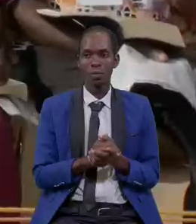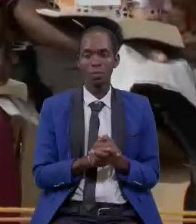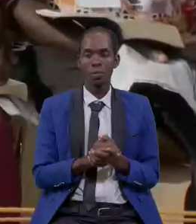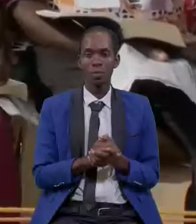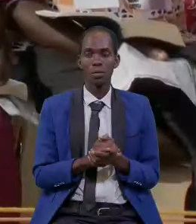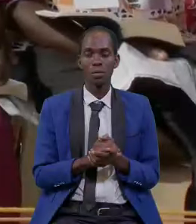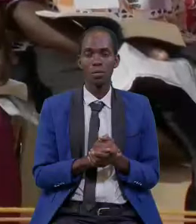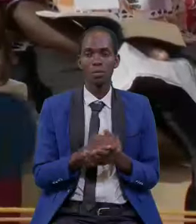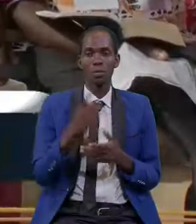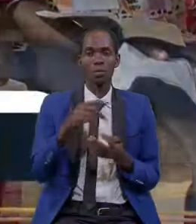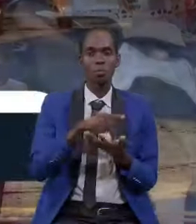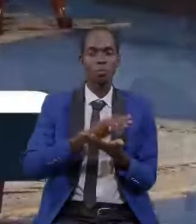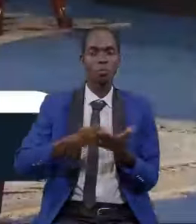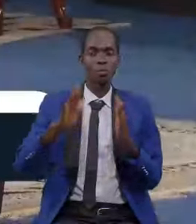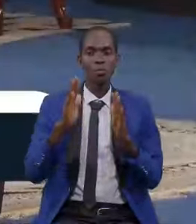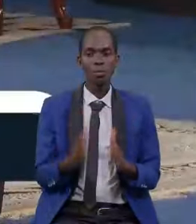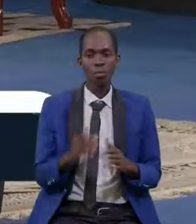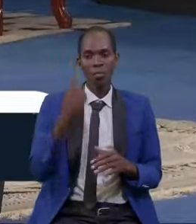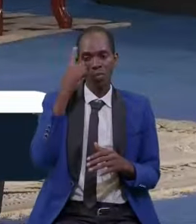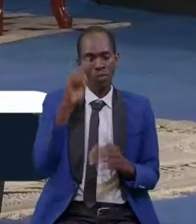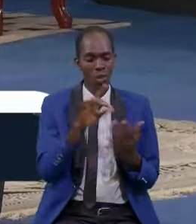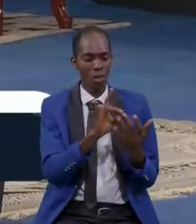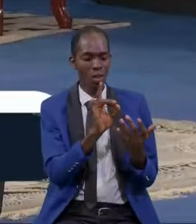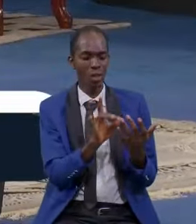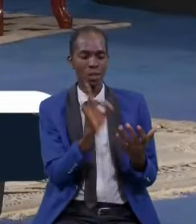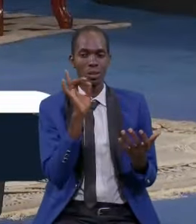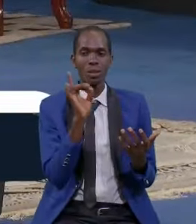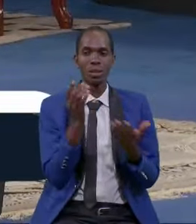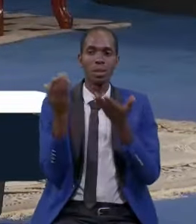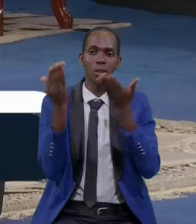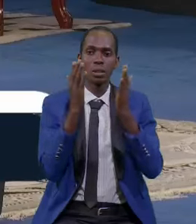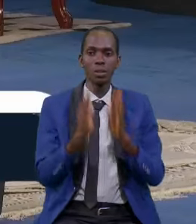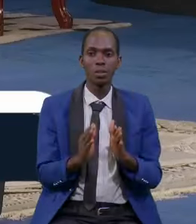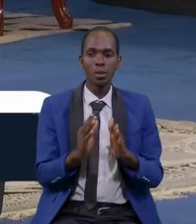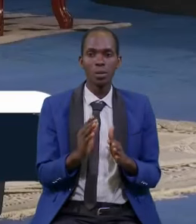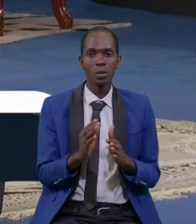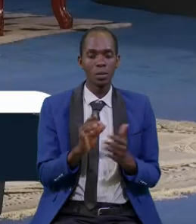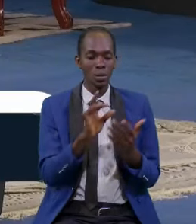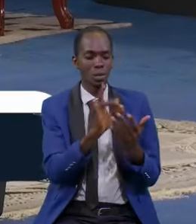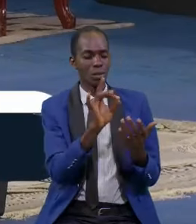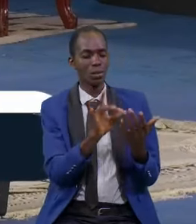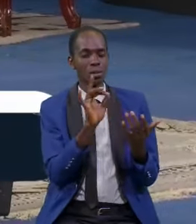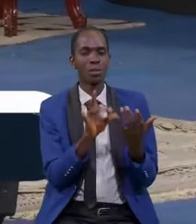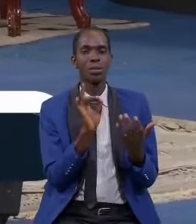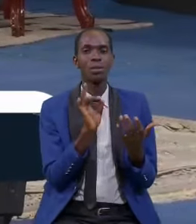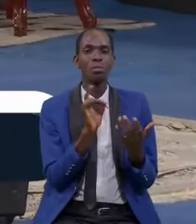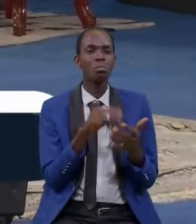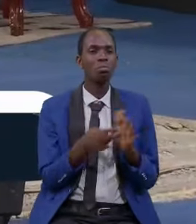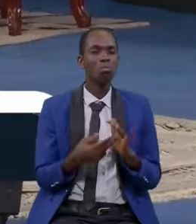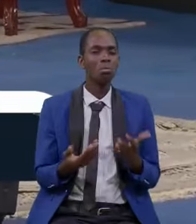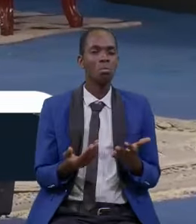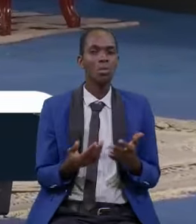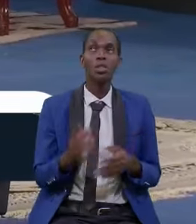selected servants for sacred service. Selected, what does that mean? He gives